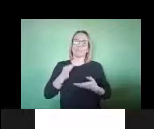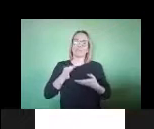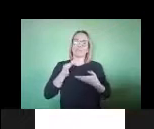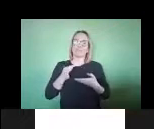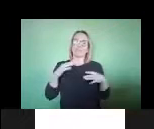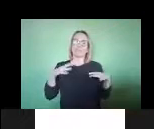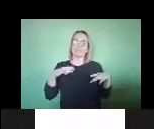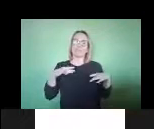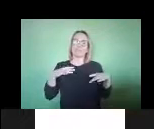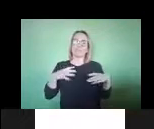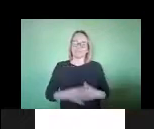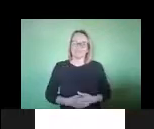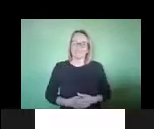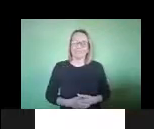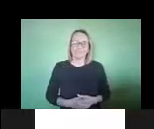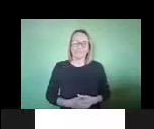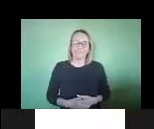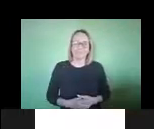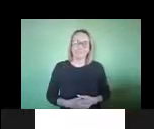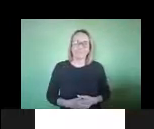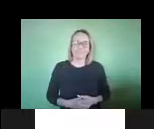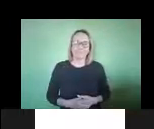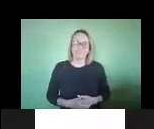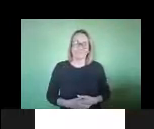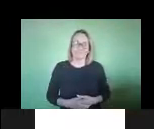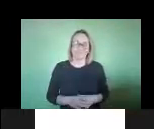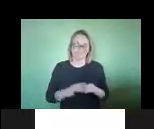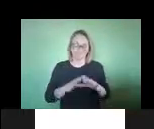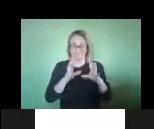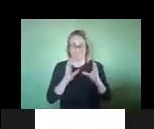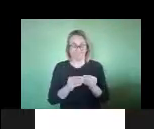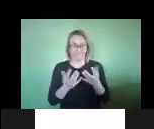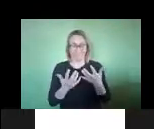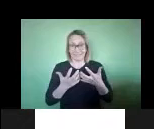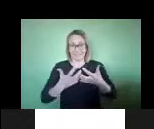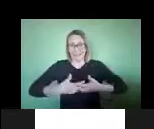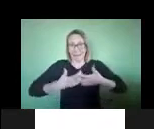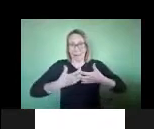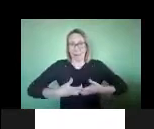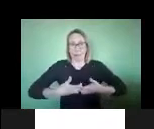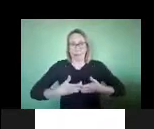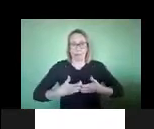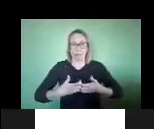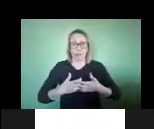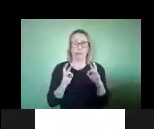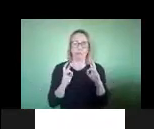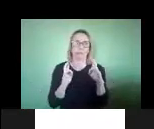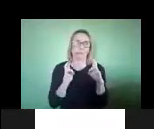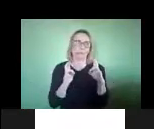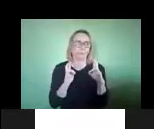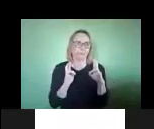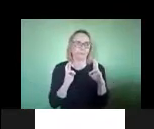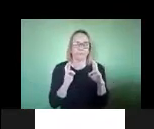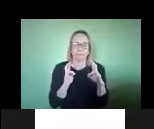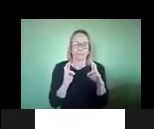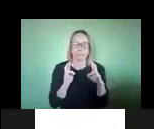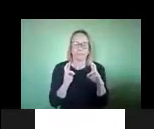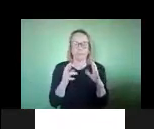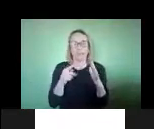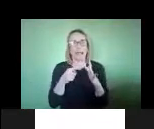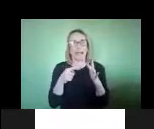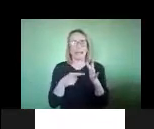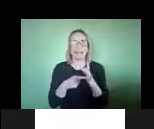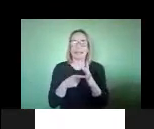do the work. As with all things technological, we are somewhat in the lap of the gods, the IT gods, as to